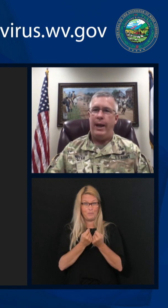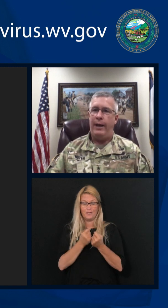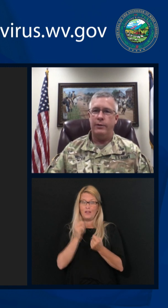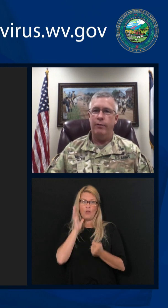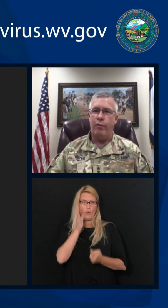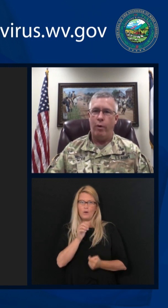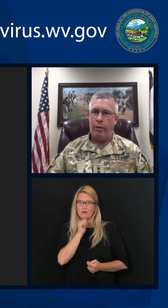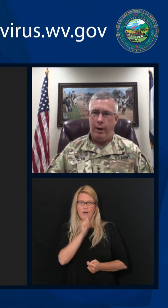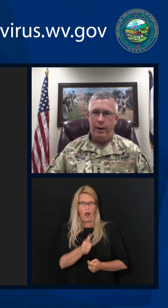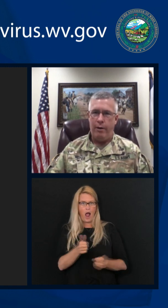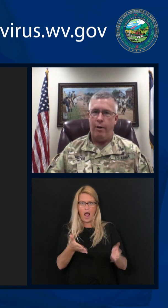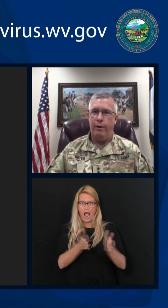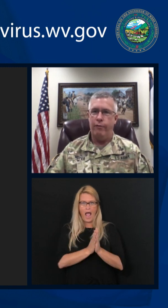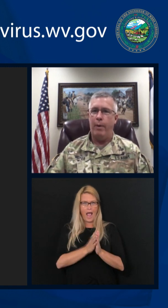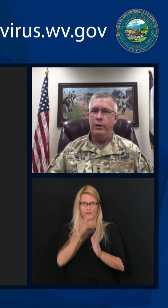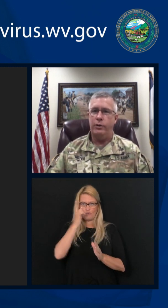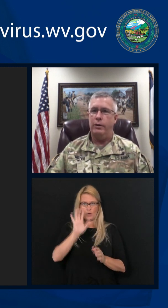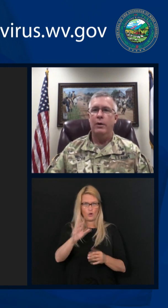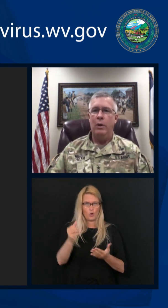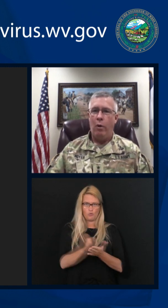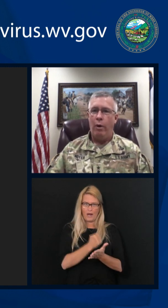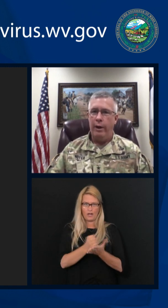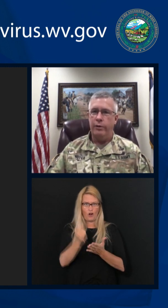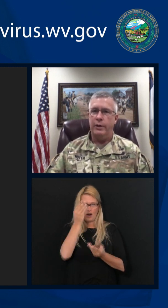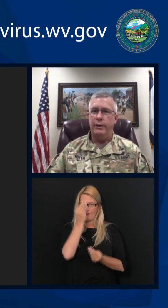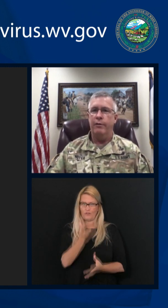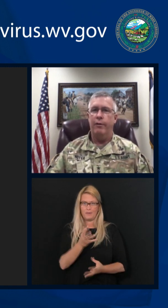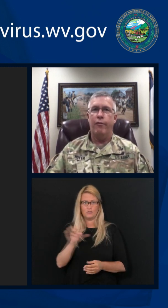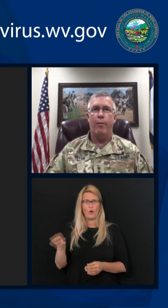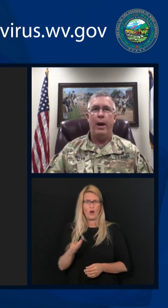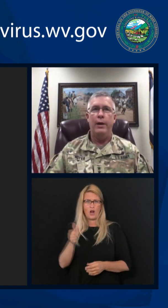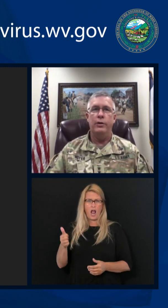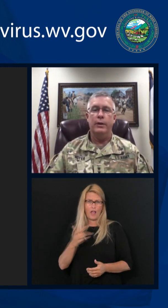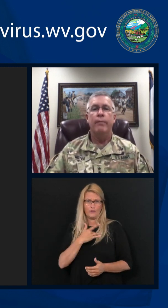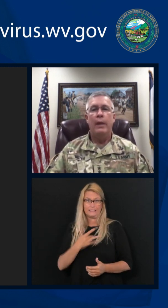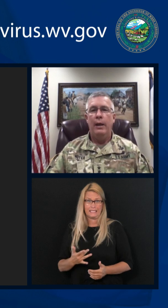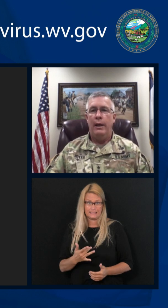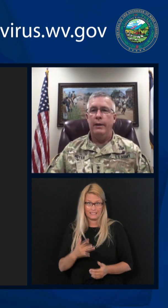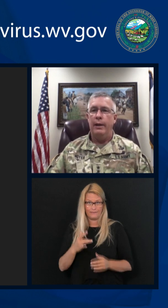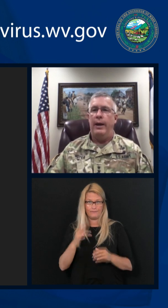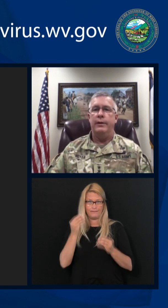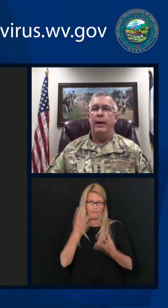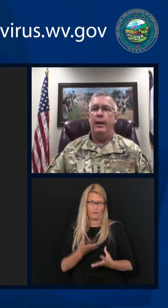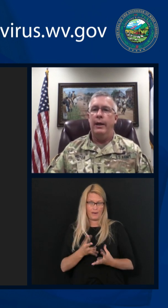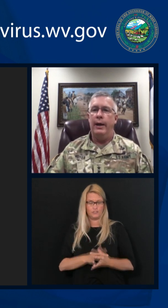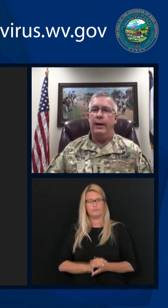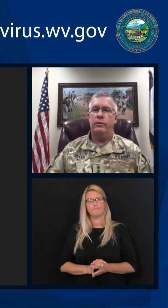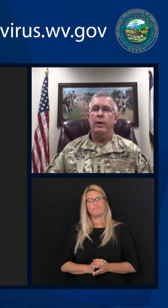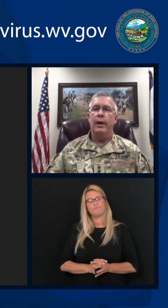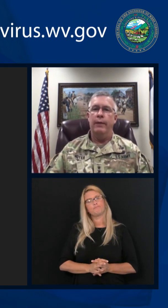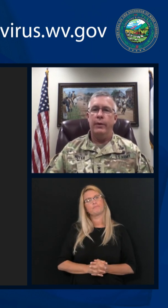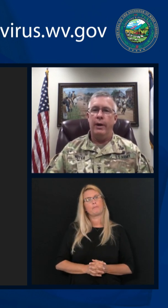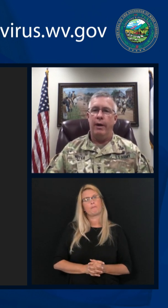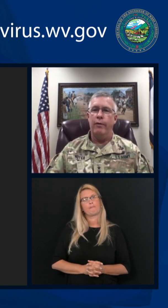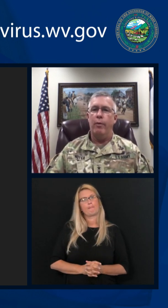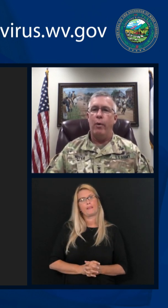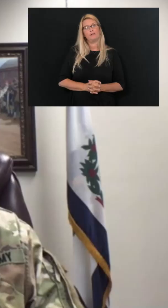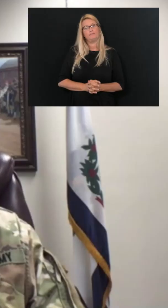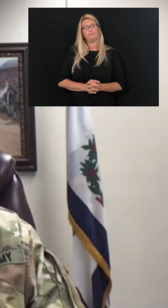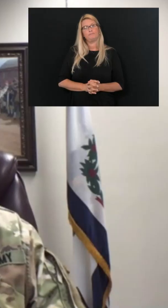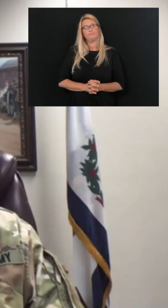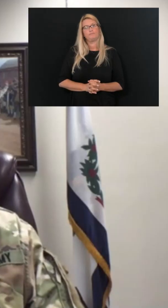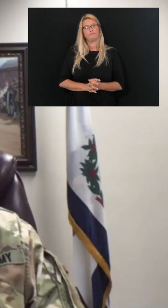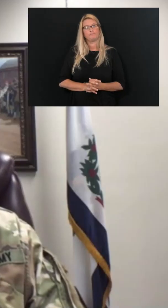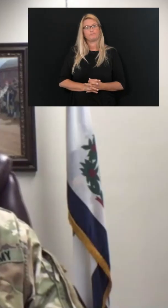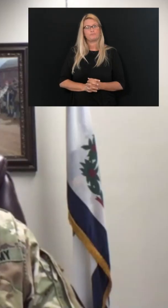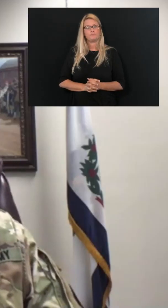be asking for credit card information or other sensitive information. And then the last thing, as the governor pointed